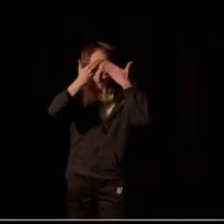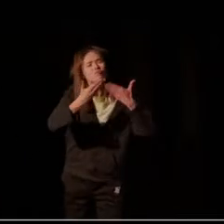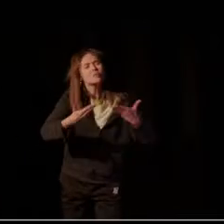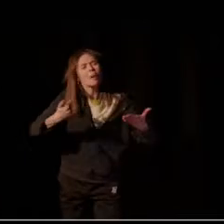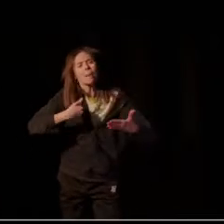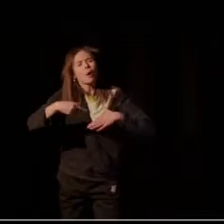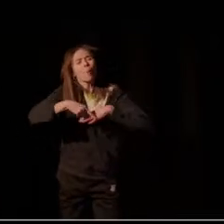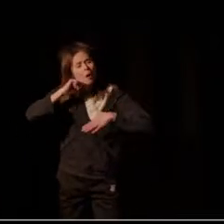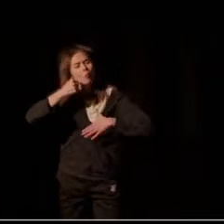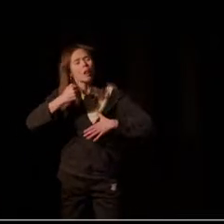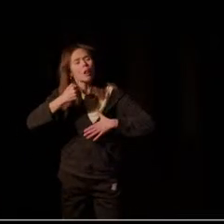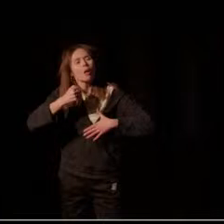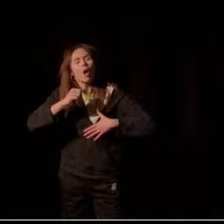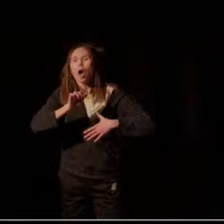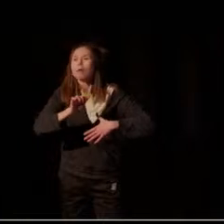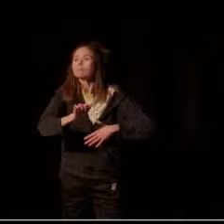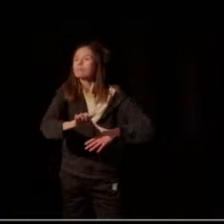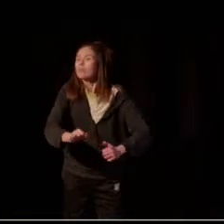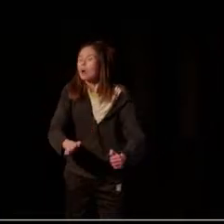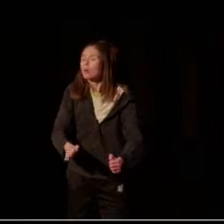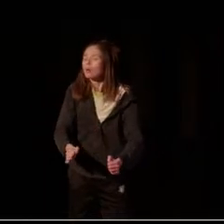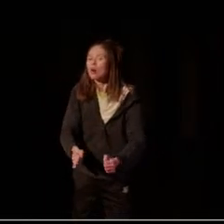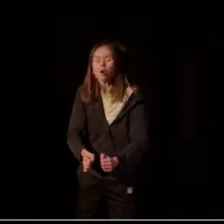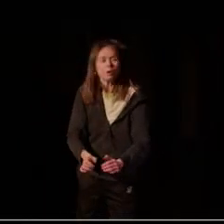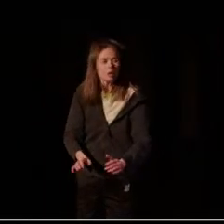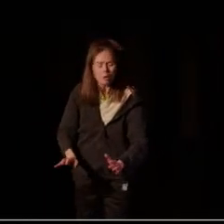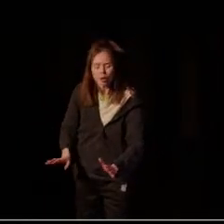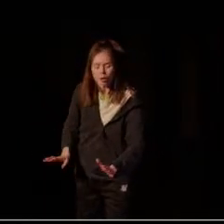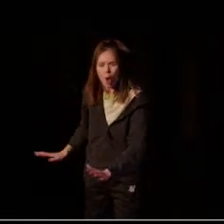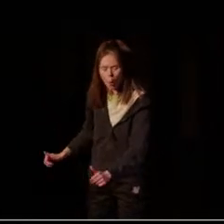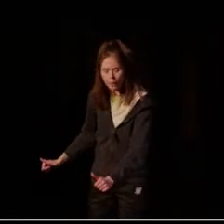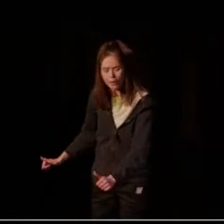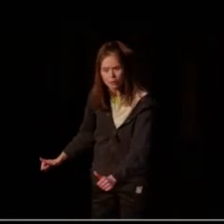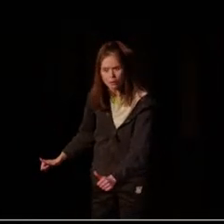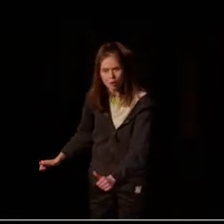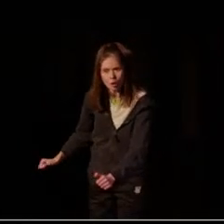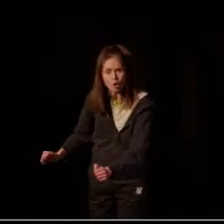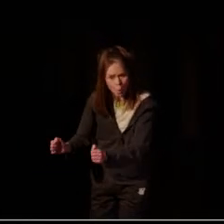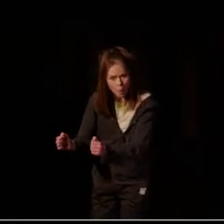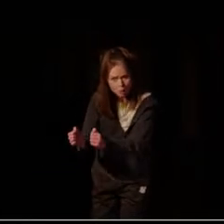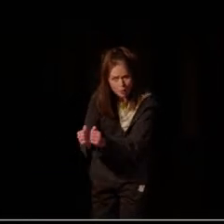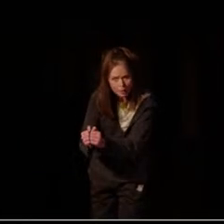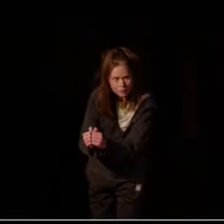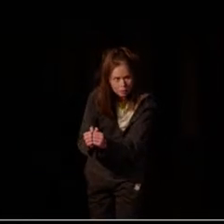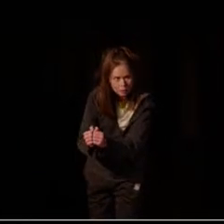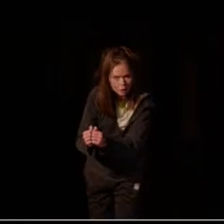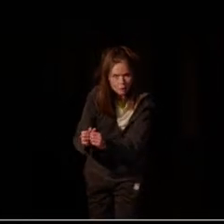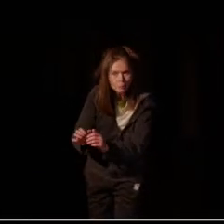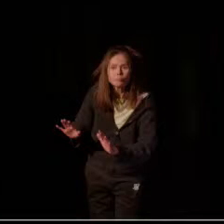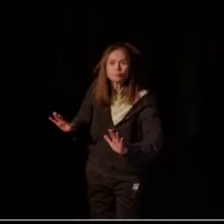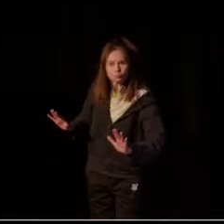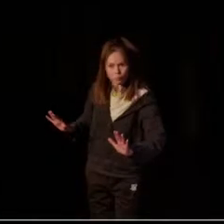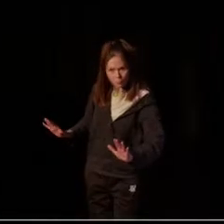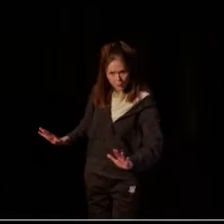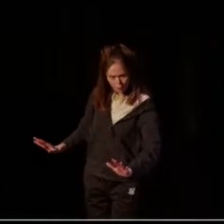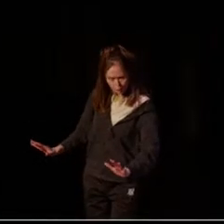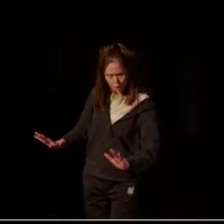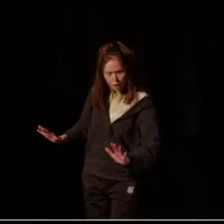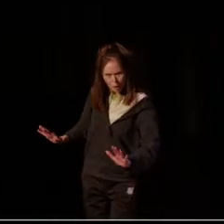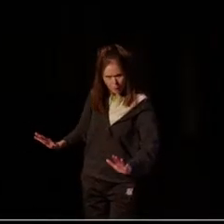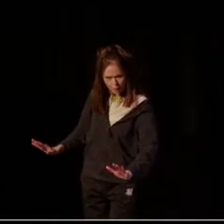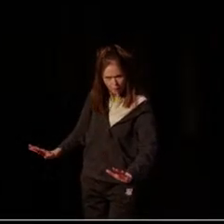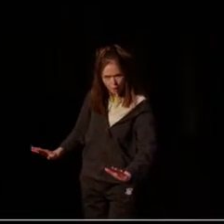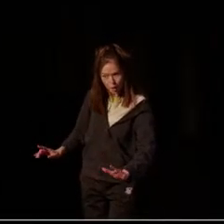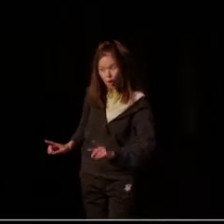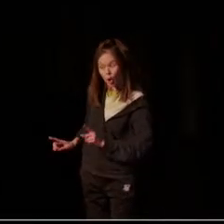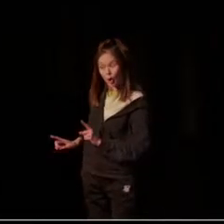Go then, and with a countenance as clear as friendships where it feasts, be